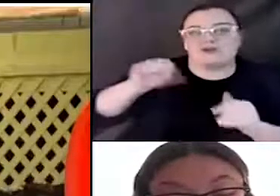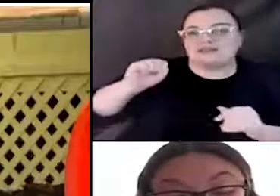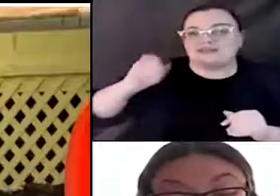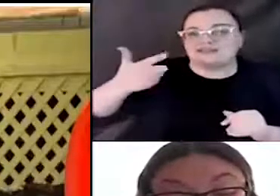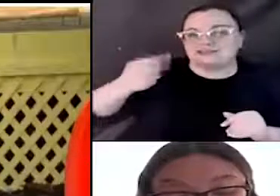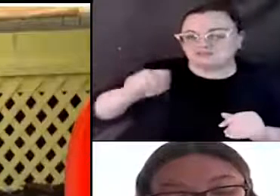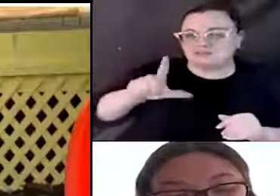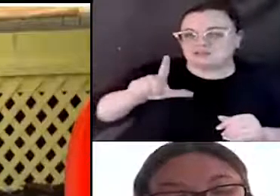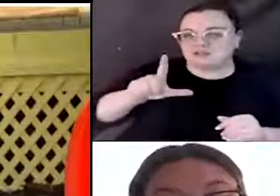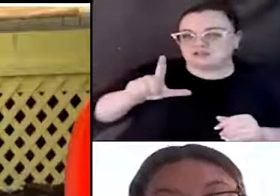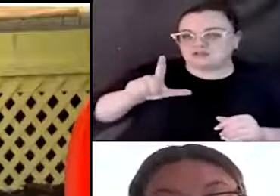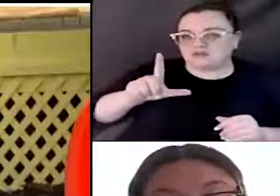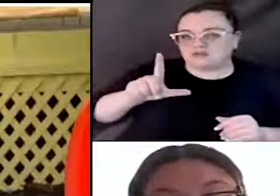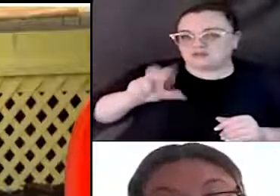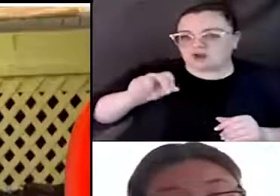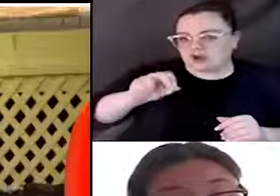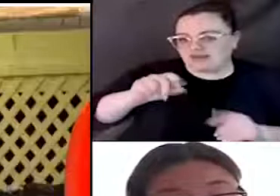have more graduates.